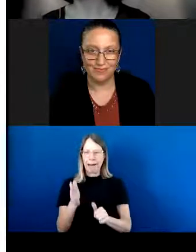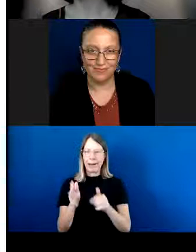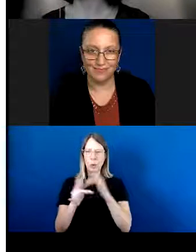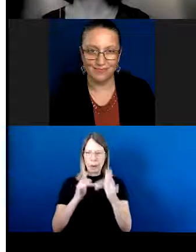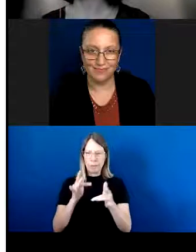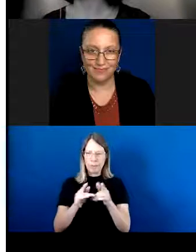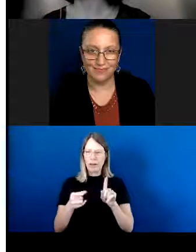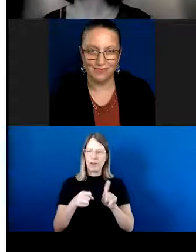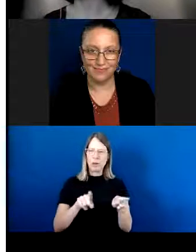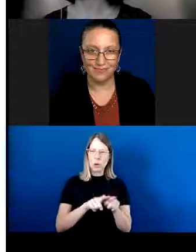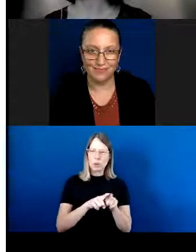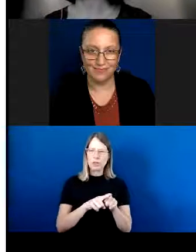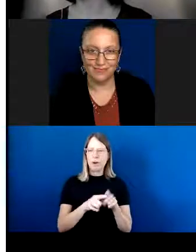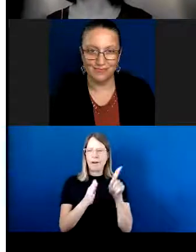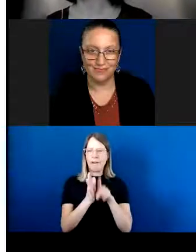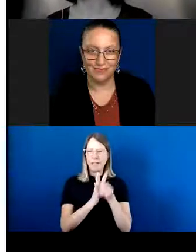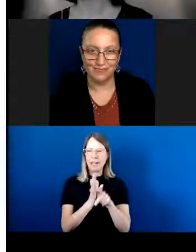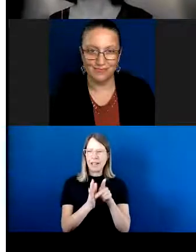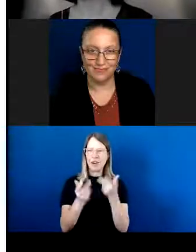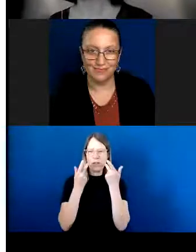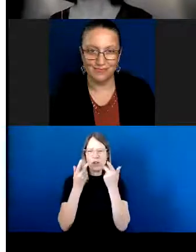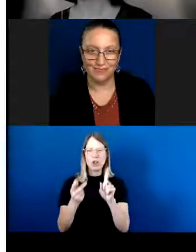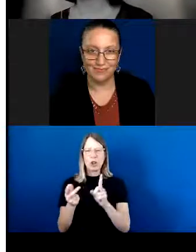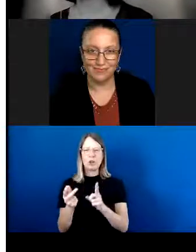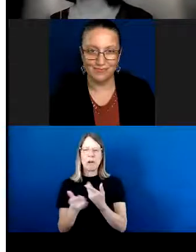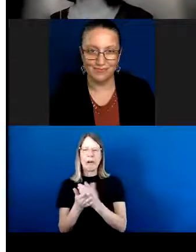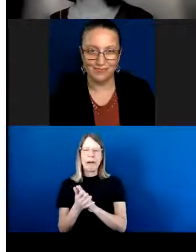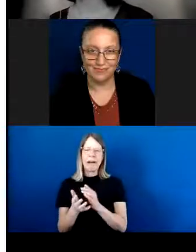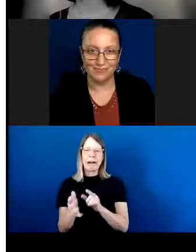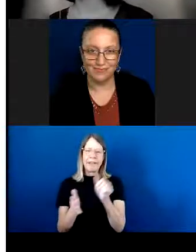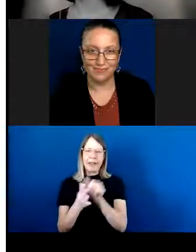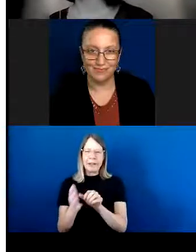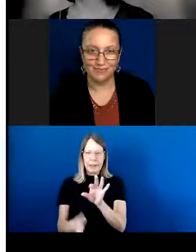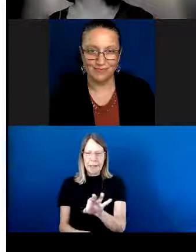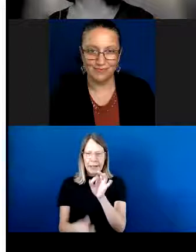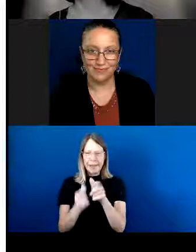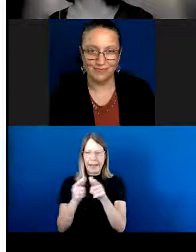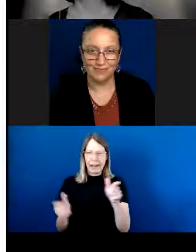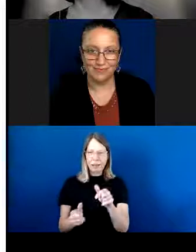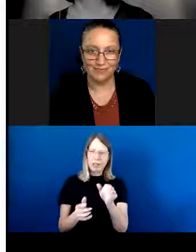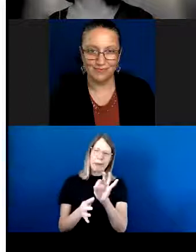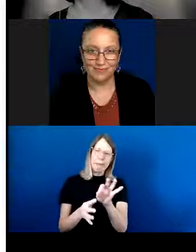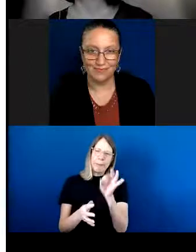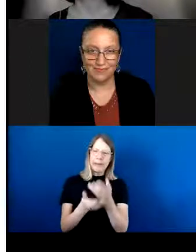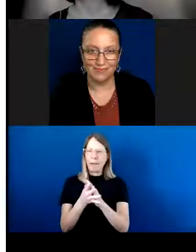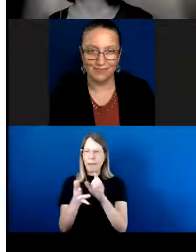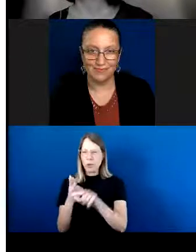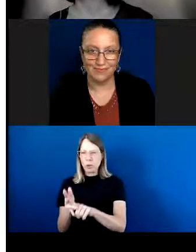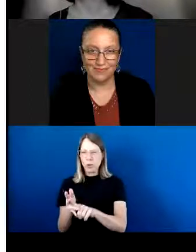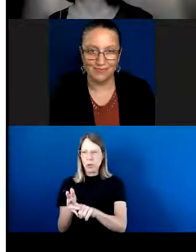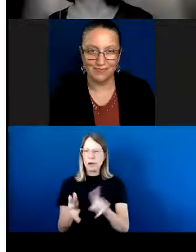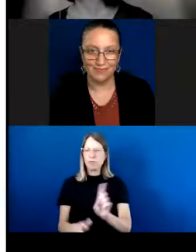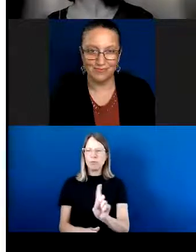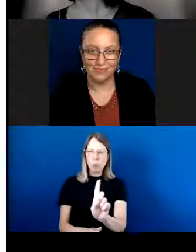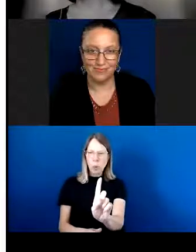which demonstrates the artist's chosen mediums of language and choreography, detailing the work in Wemyss Lane and the series of walks she led during